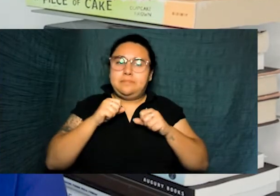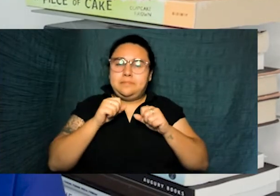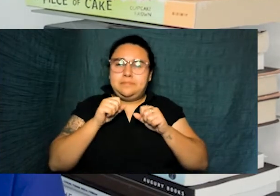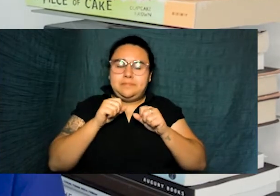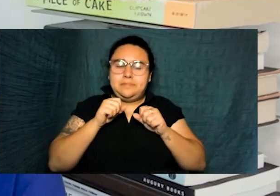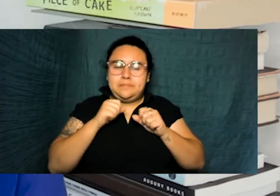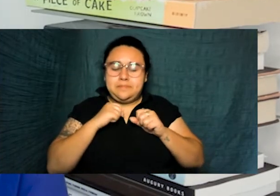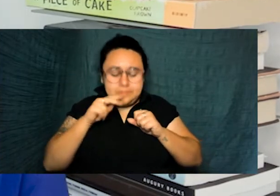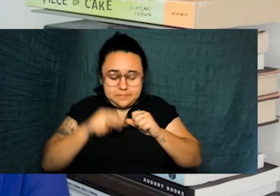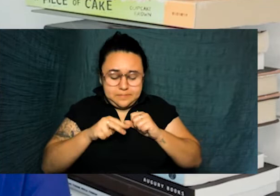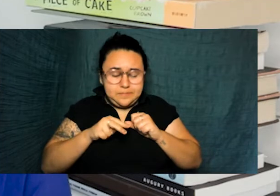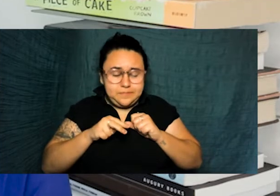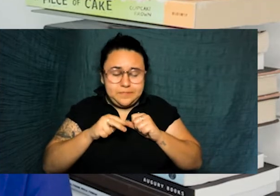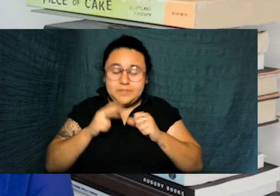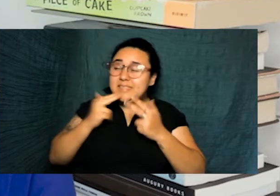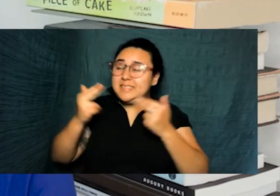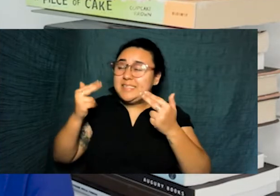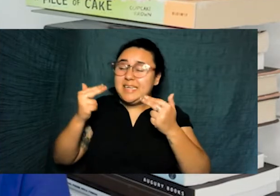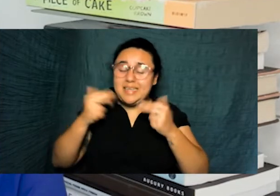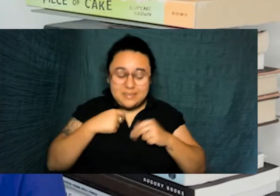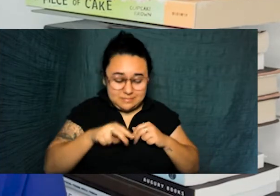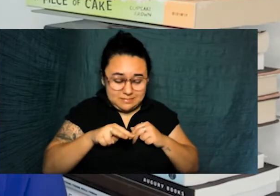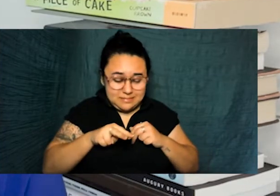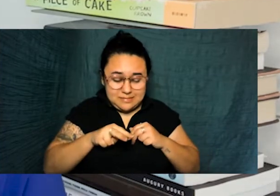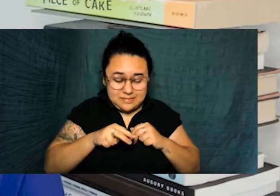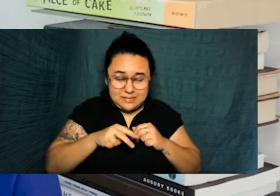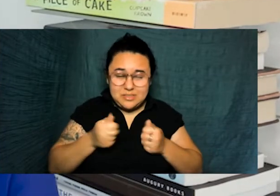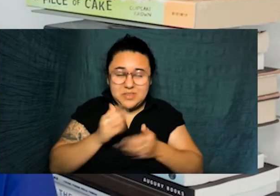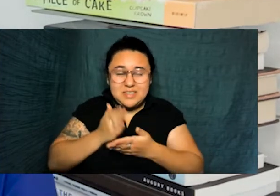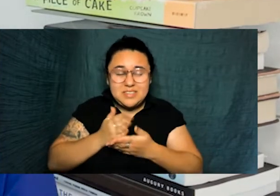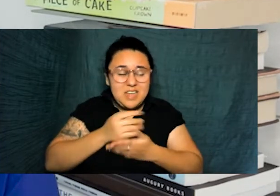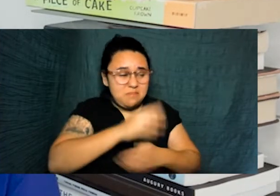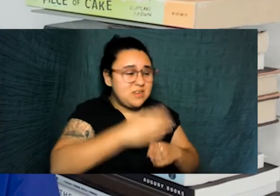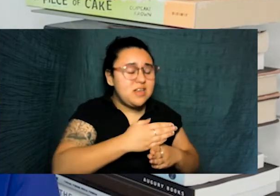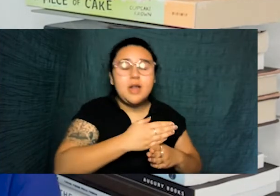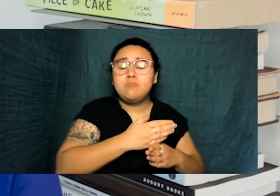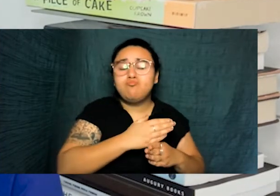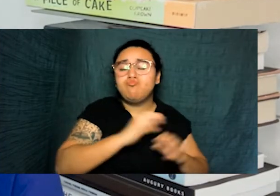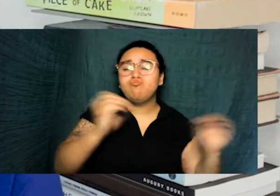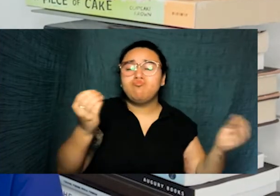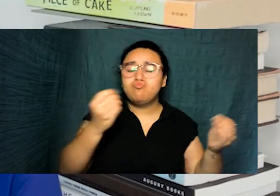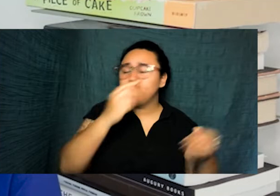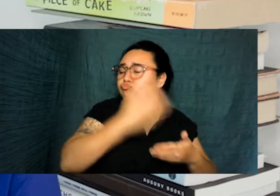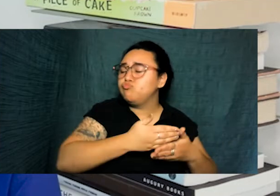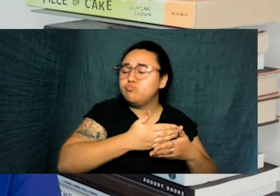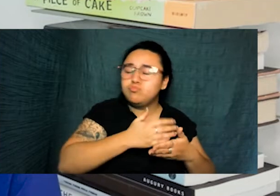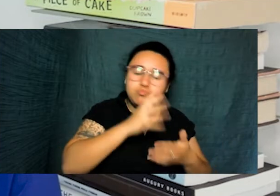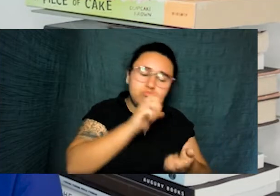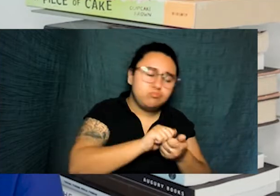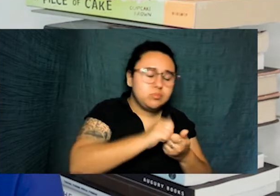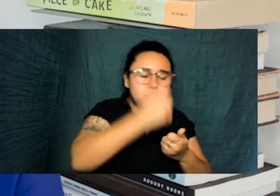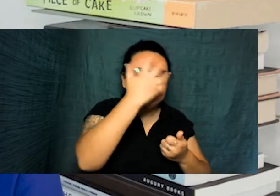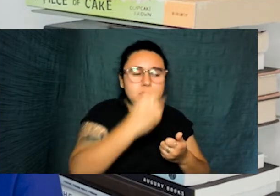toy, cringing, trying to get it to stop. She didn't even stir. Her whole room was spotless. I even